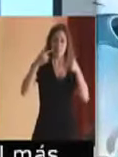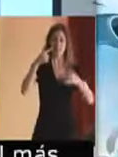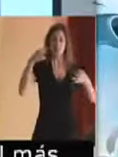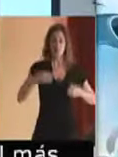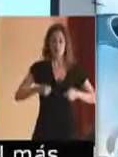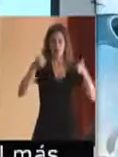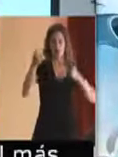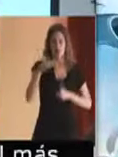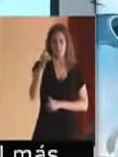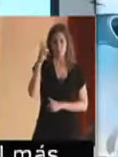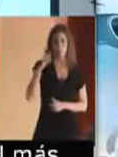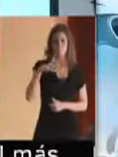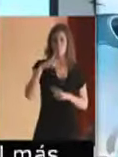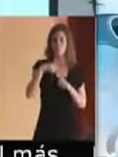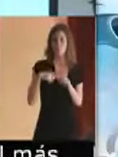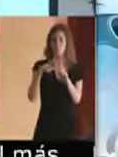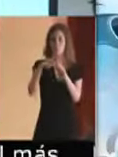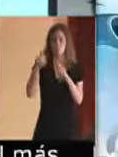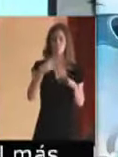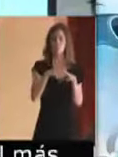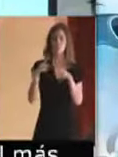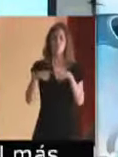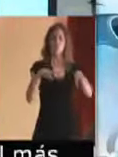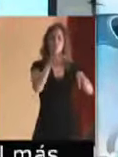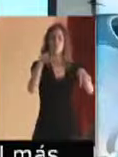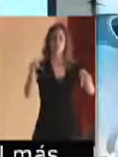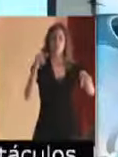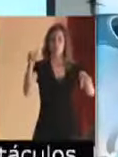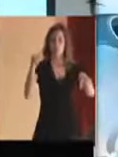impaired to see beyond their walking stick.